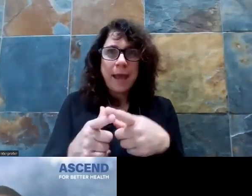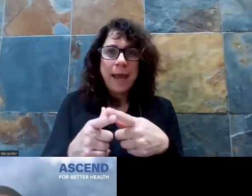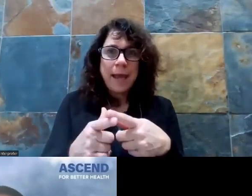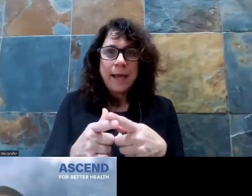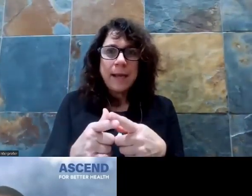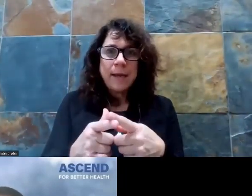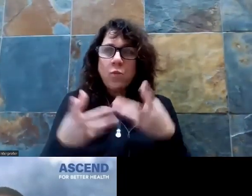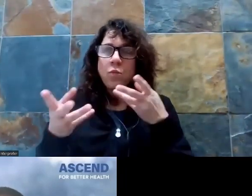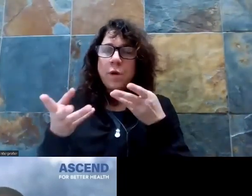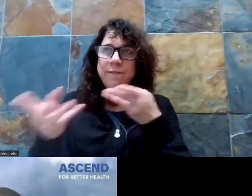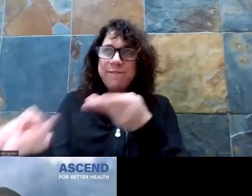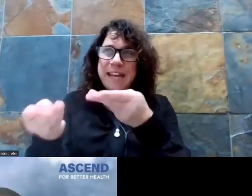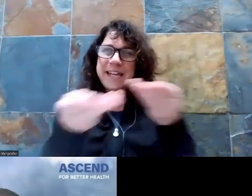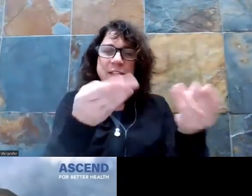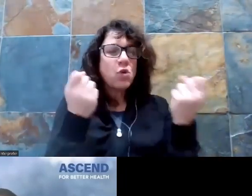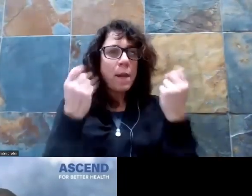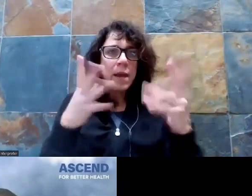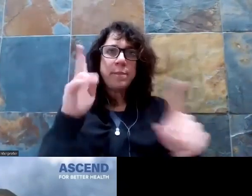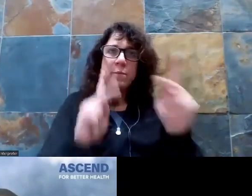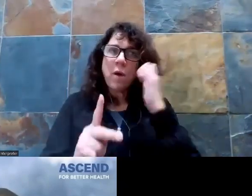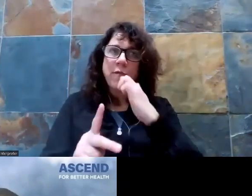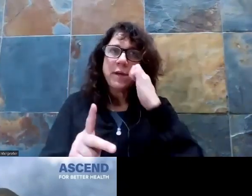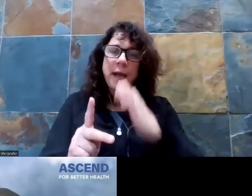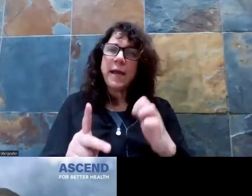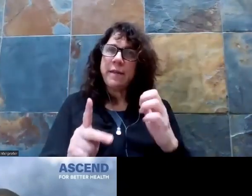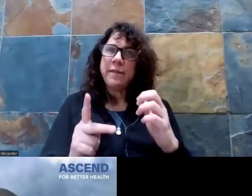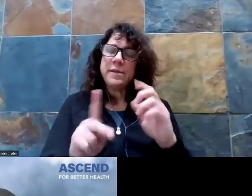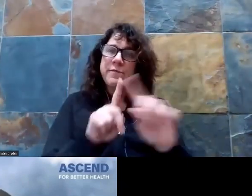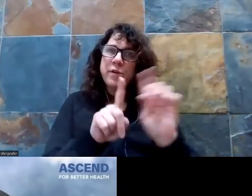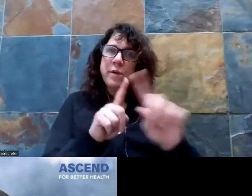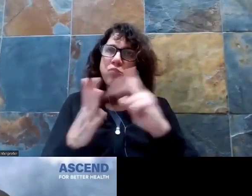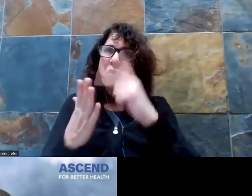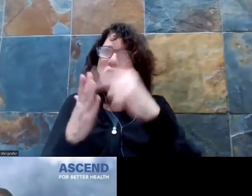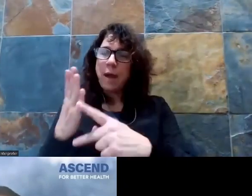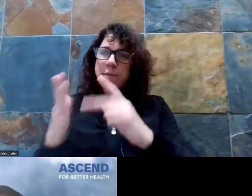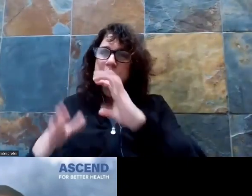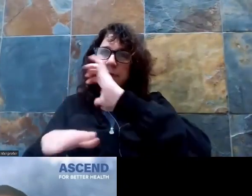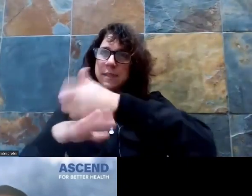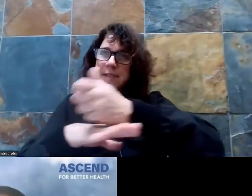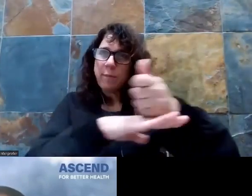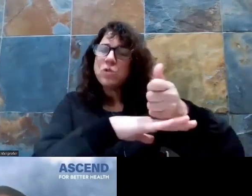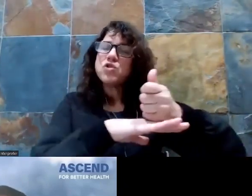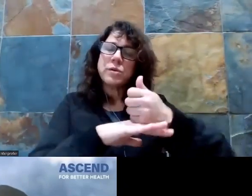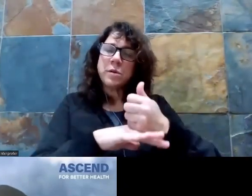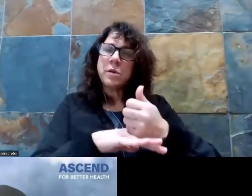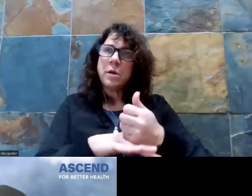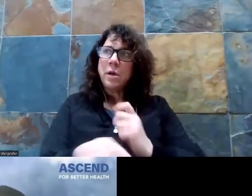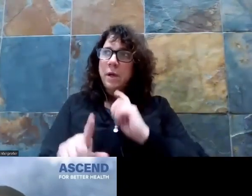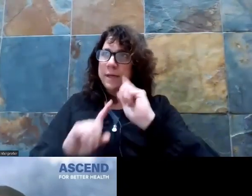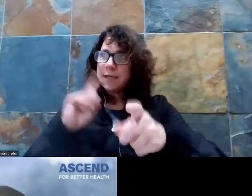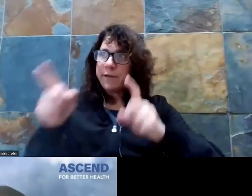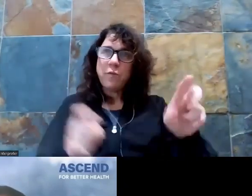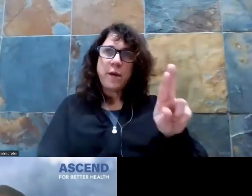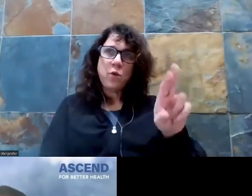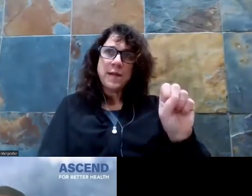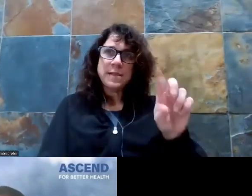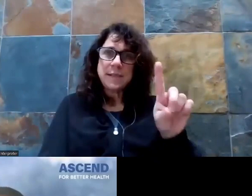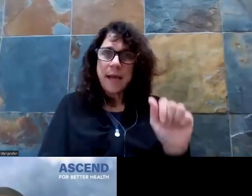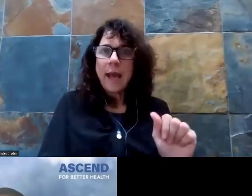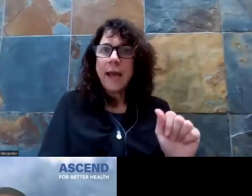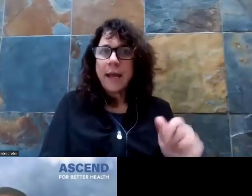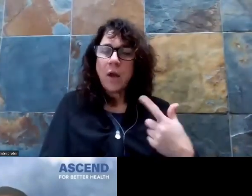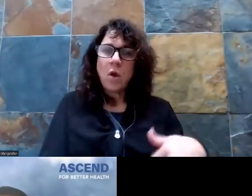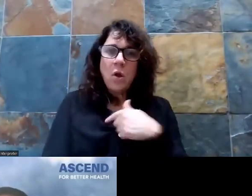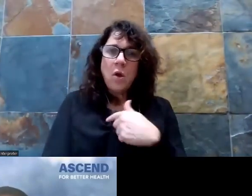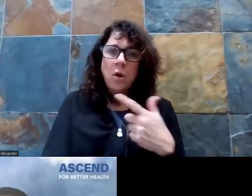so many people every day in the programs that are implemented and delivered by USDA. So